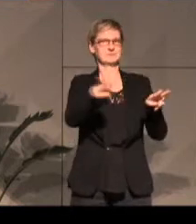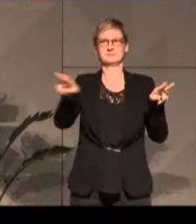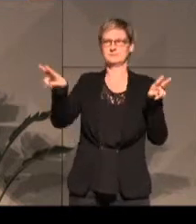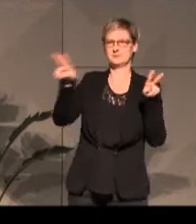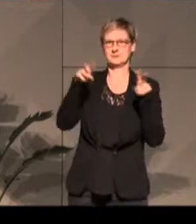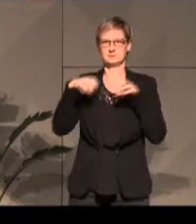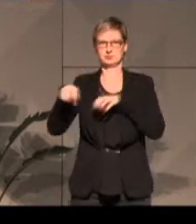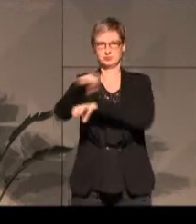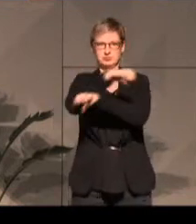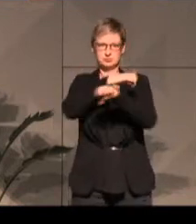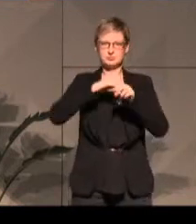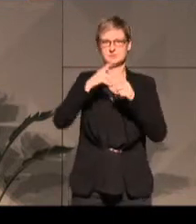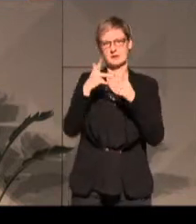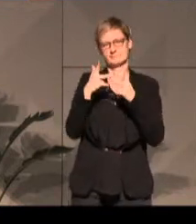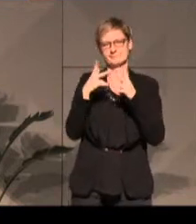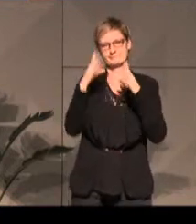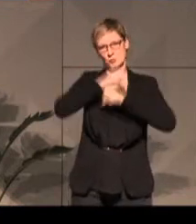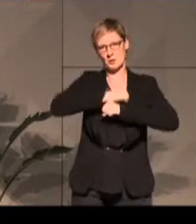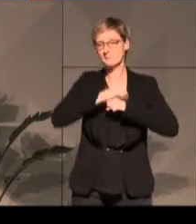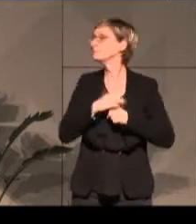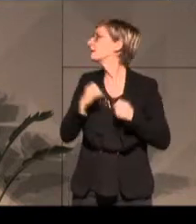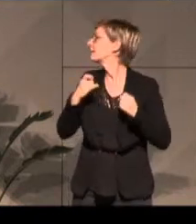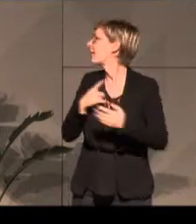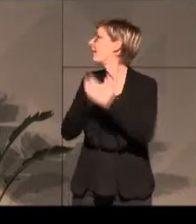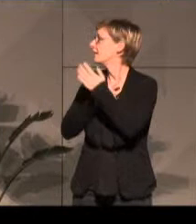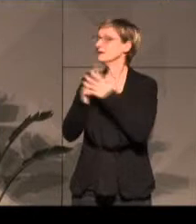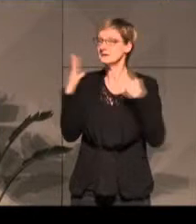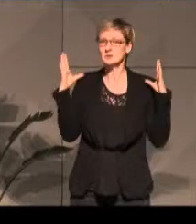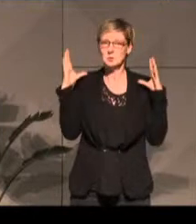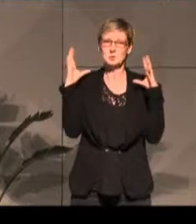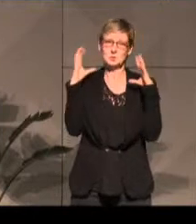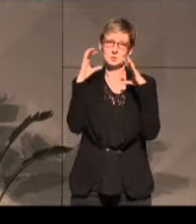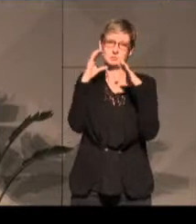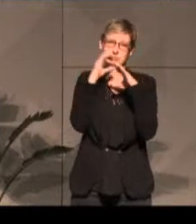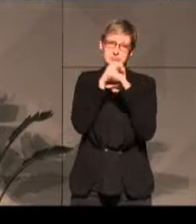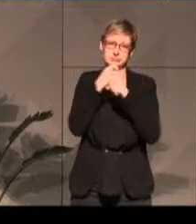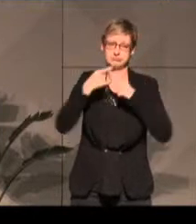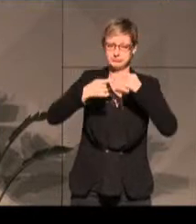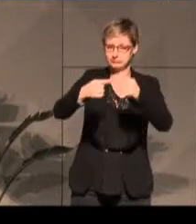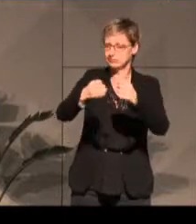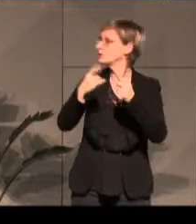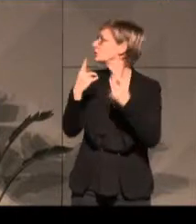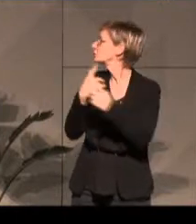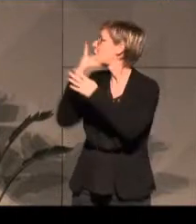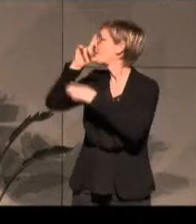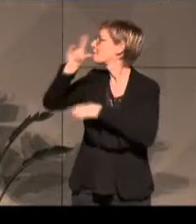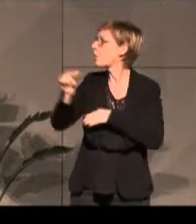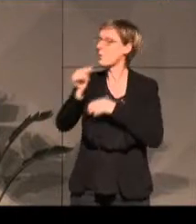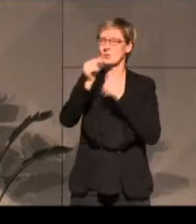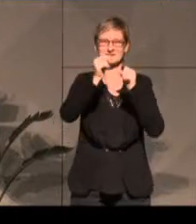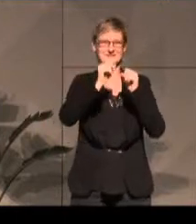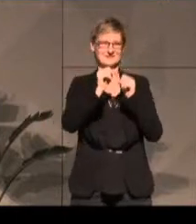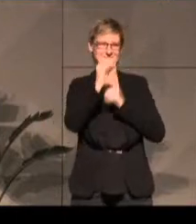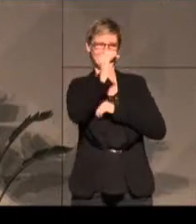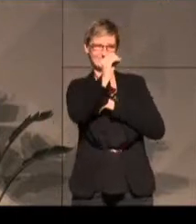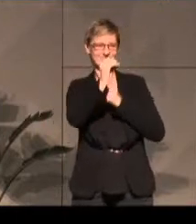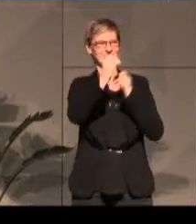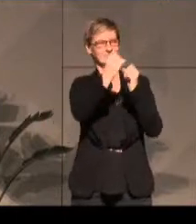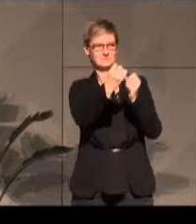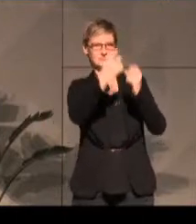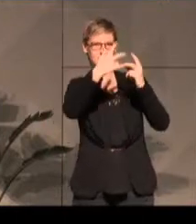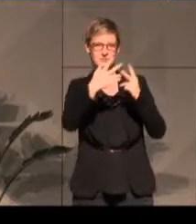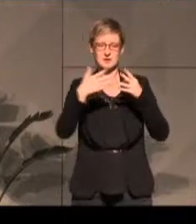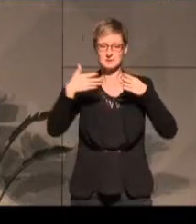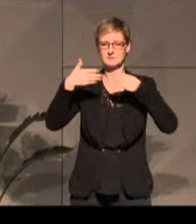that we did see the sun on the last day before departing. With time, it got darker and darker. Now here the moon is